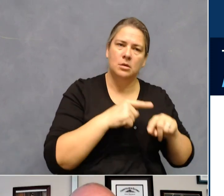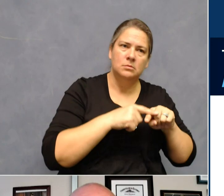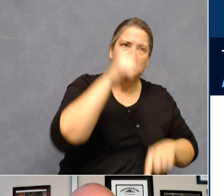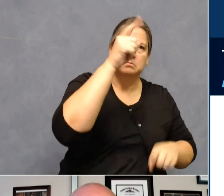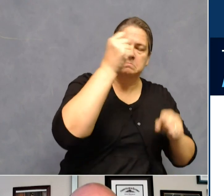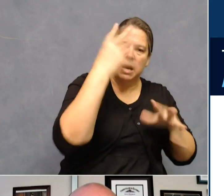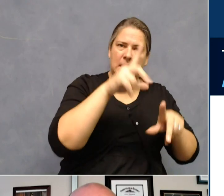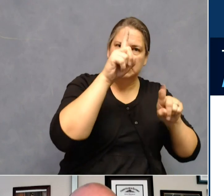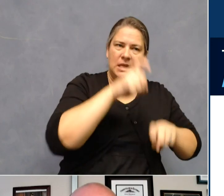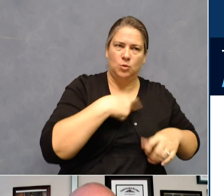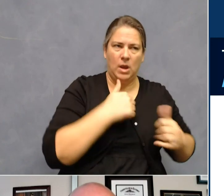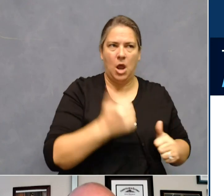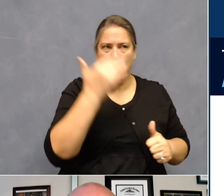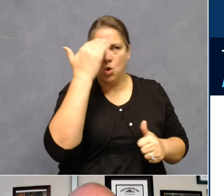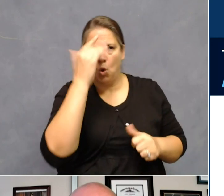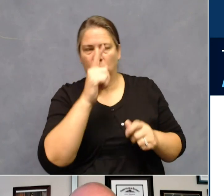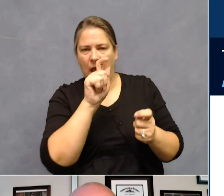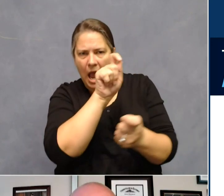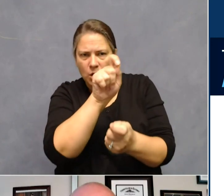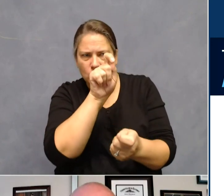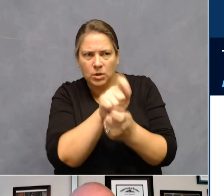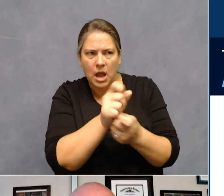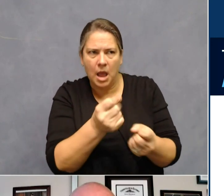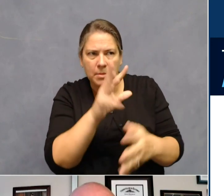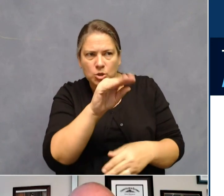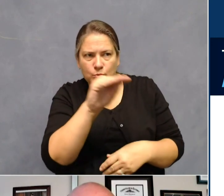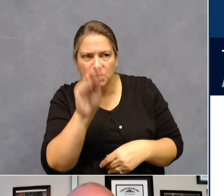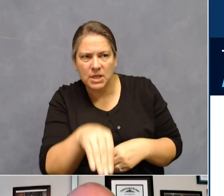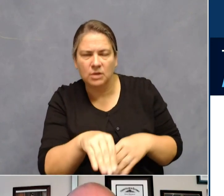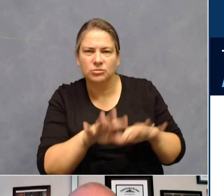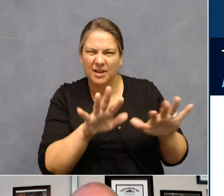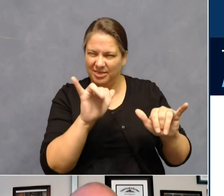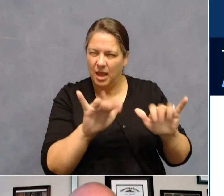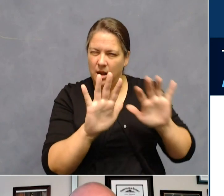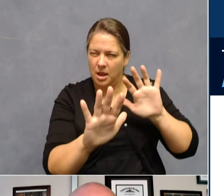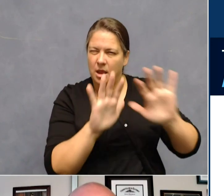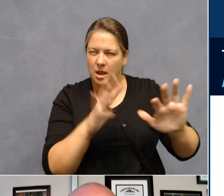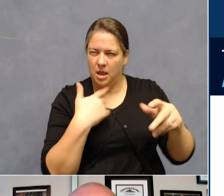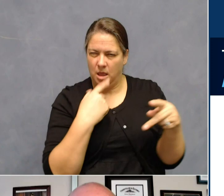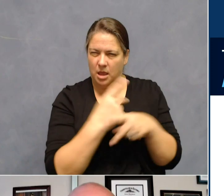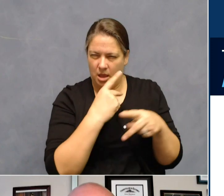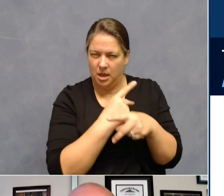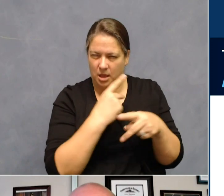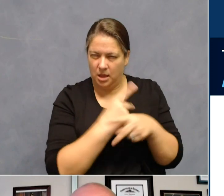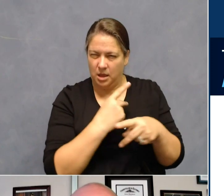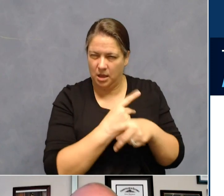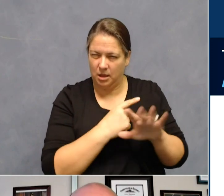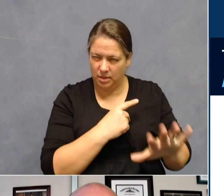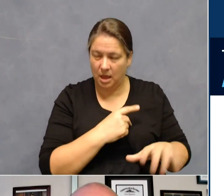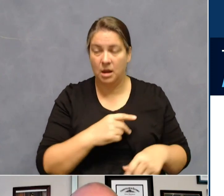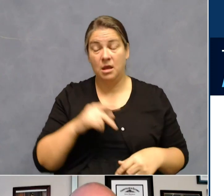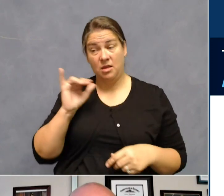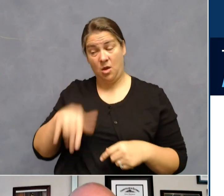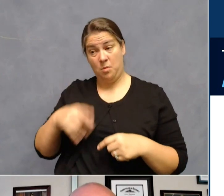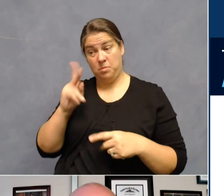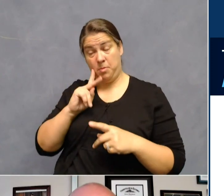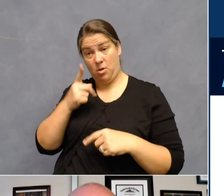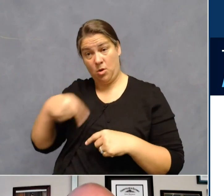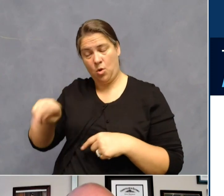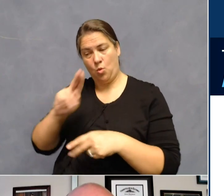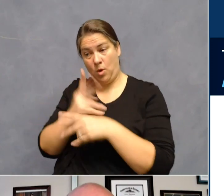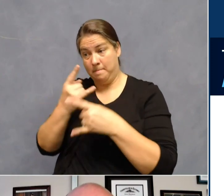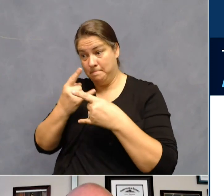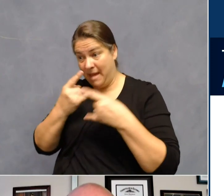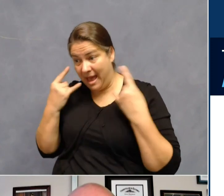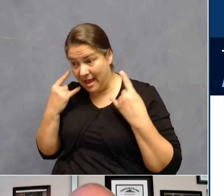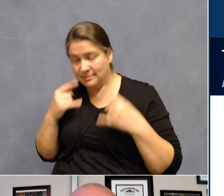done and to wear your mask, to physically distance from each other, to cover your cough, wash your hands, stay home if sick. Those things